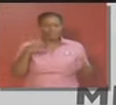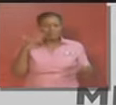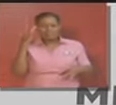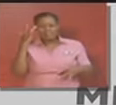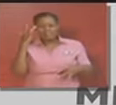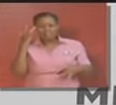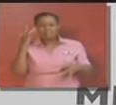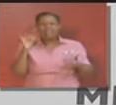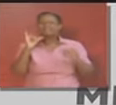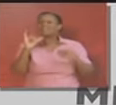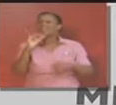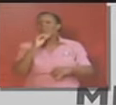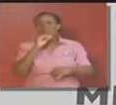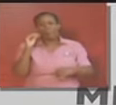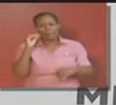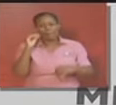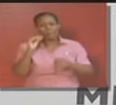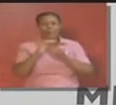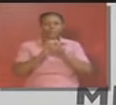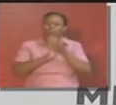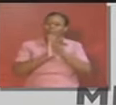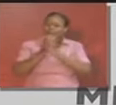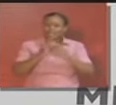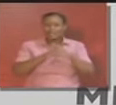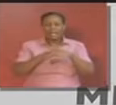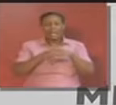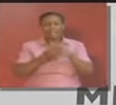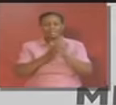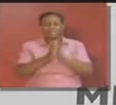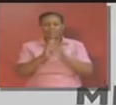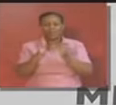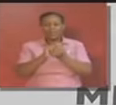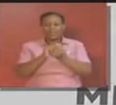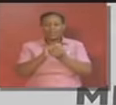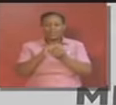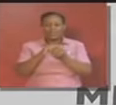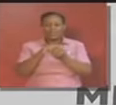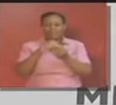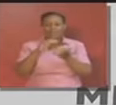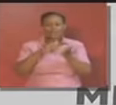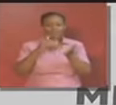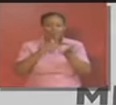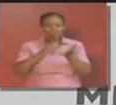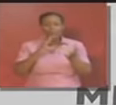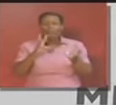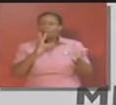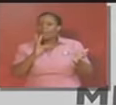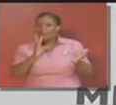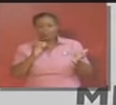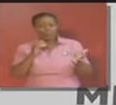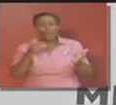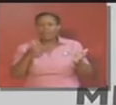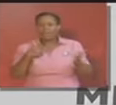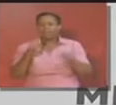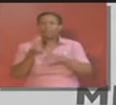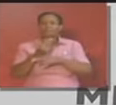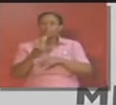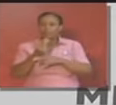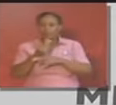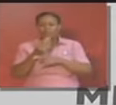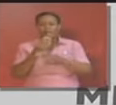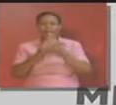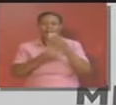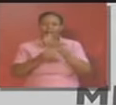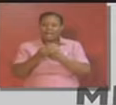water. That's the best way. But if you don't have soap and water, please use hand sanitizer. Cough into a tissue or